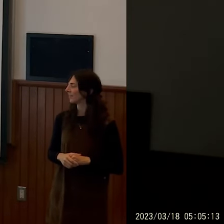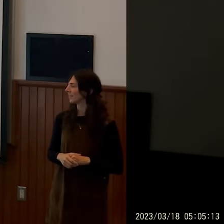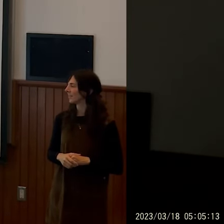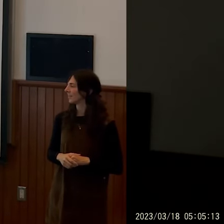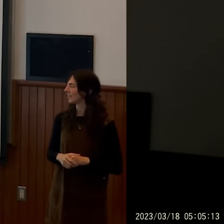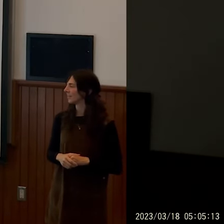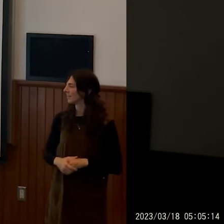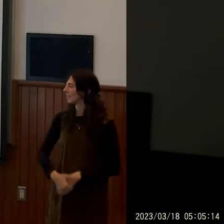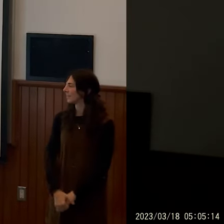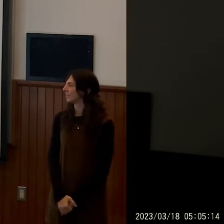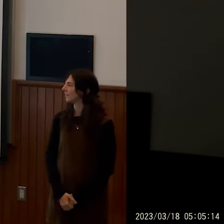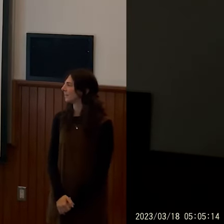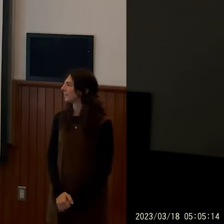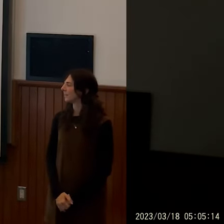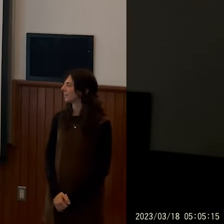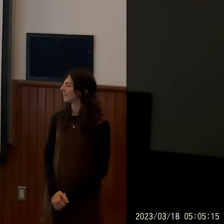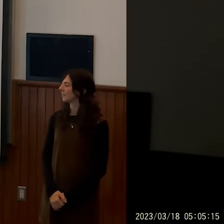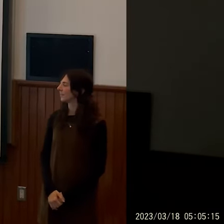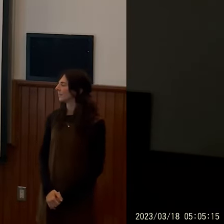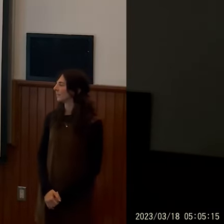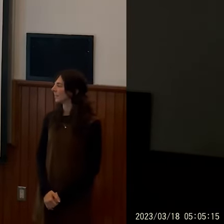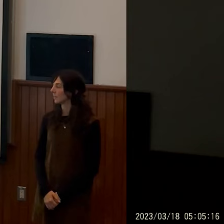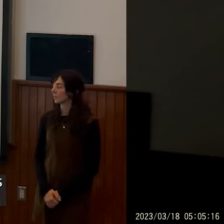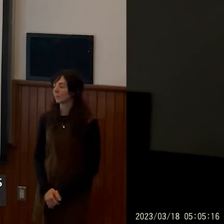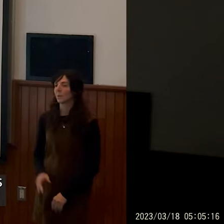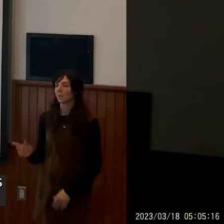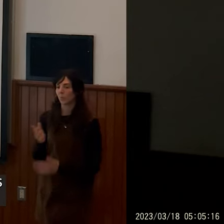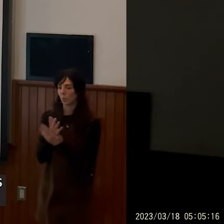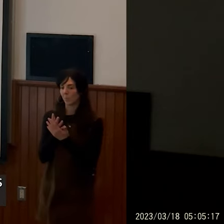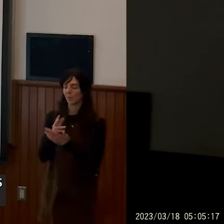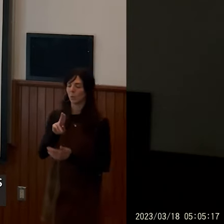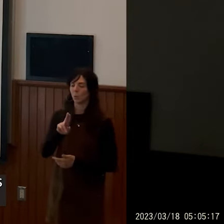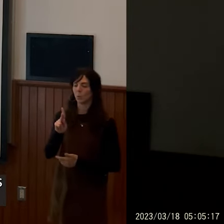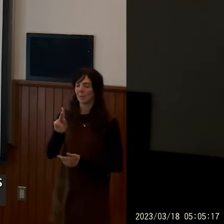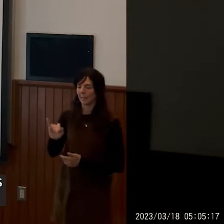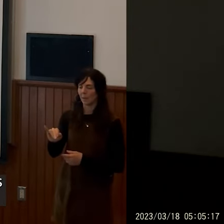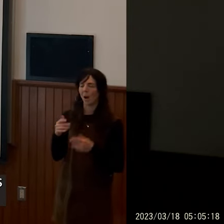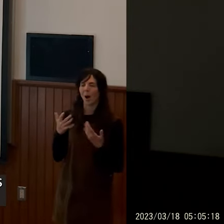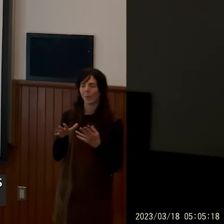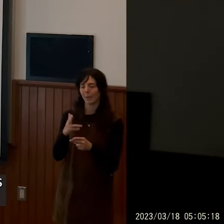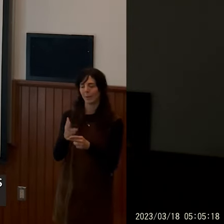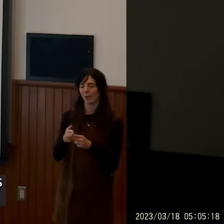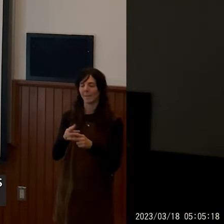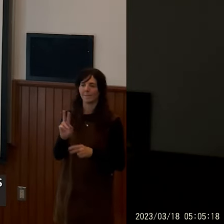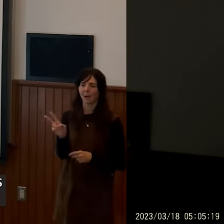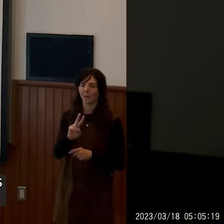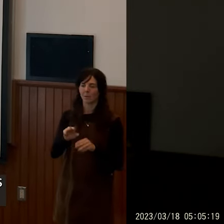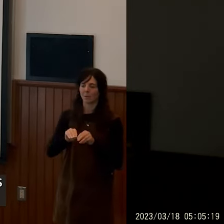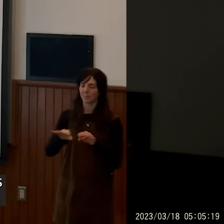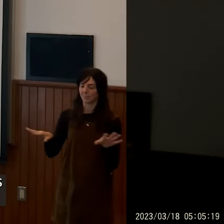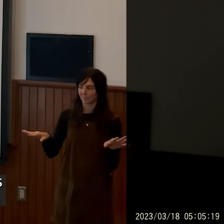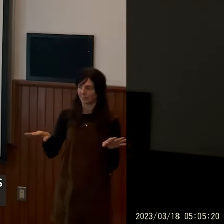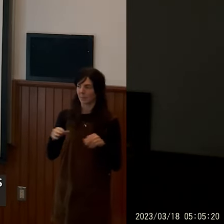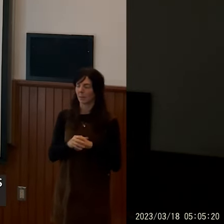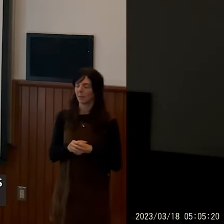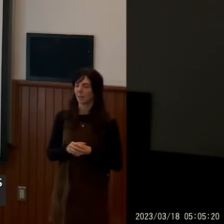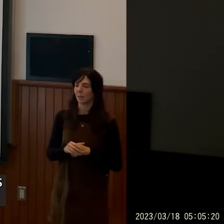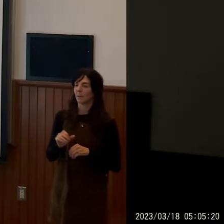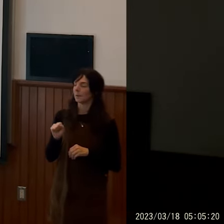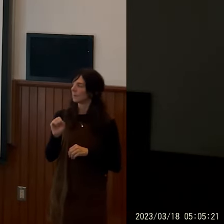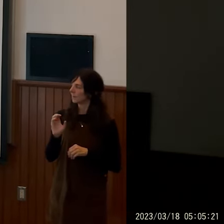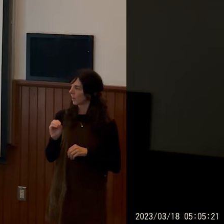of basically because Yuki is already the name of the virus, and you know, so I took in a lot of